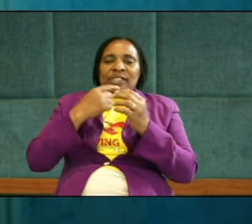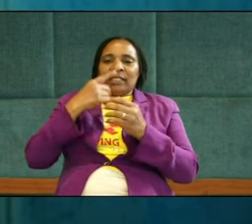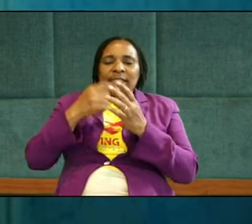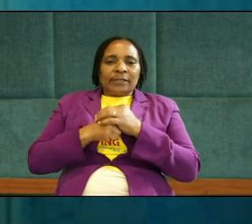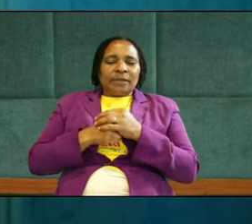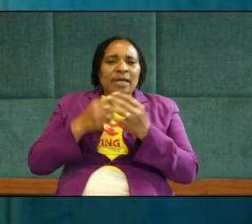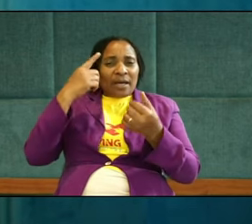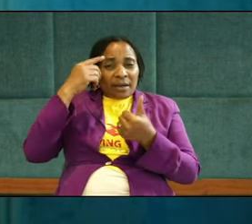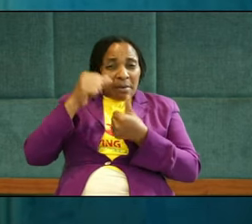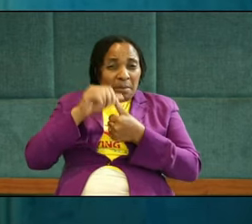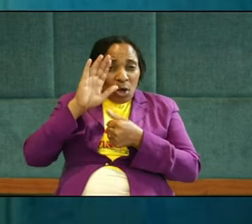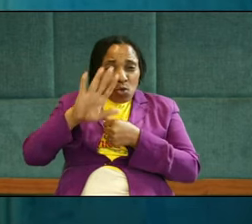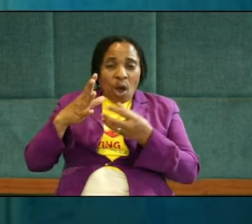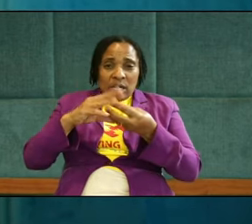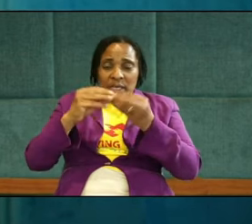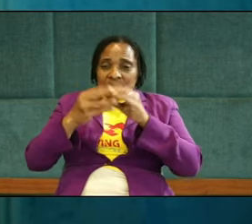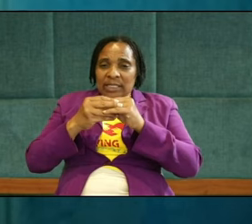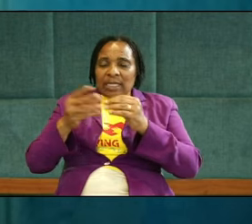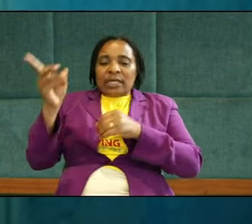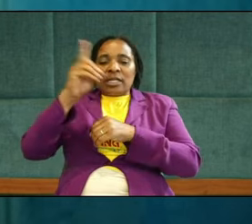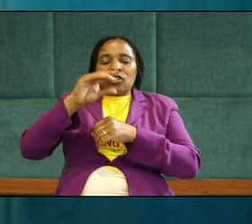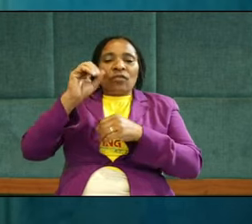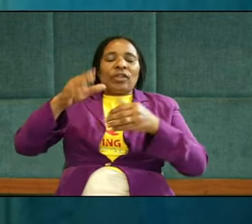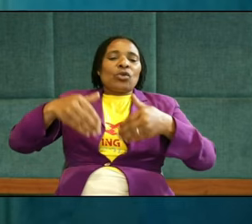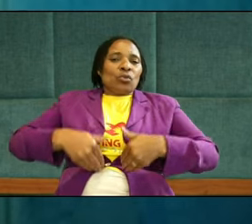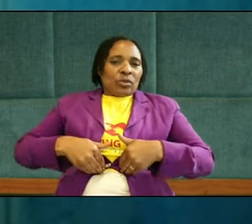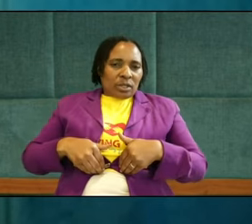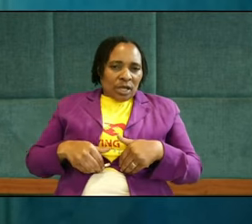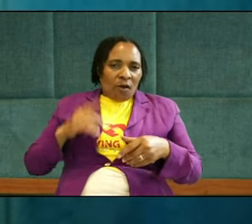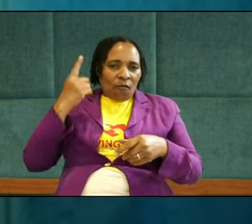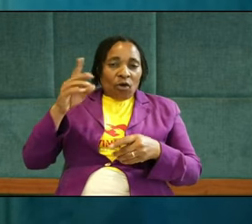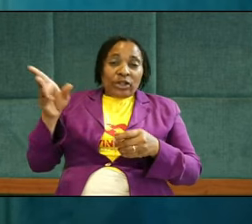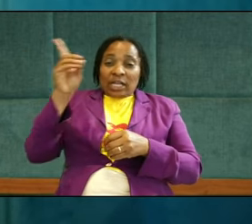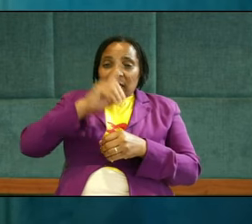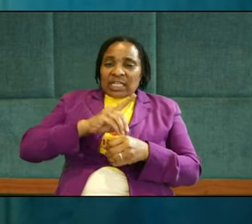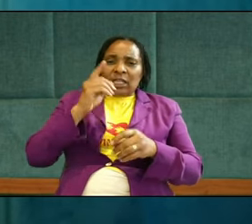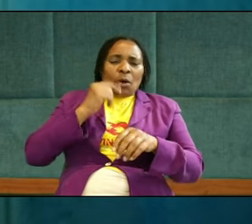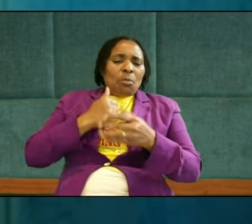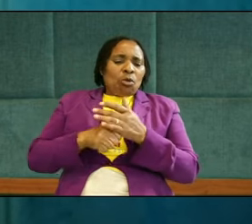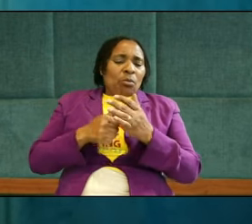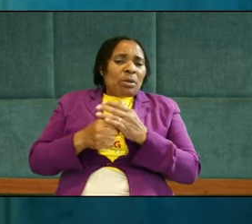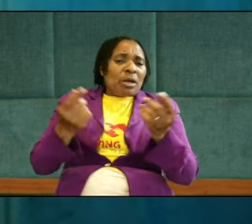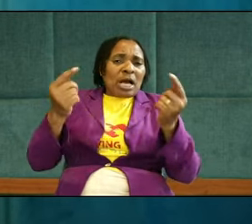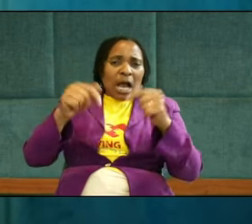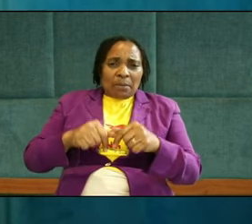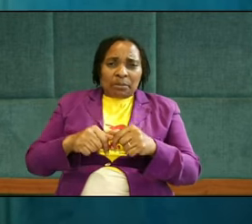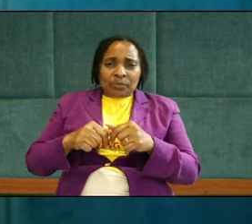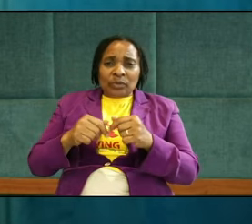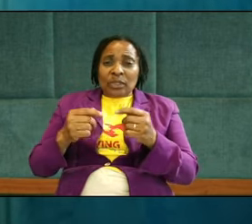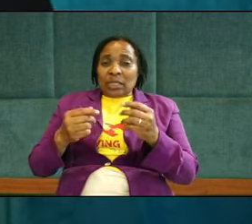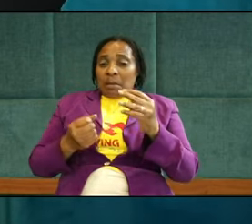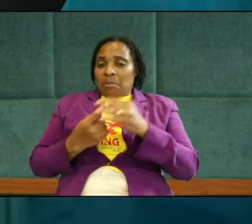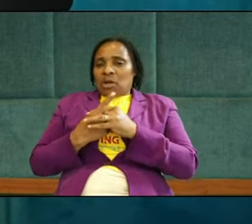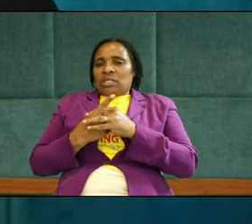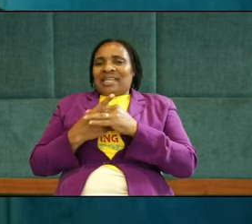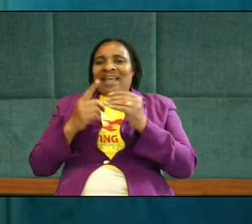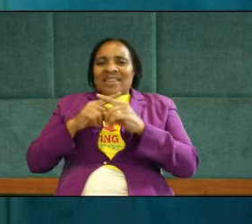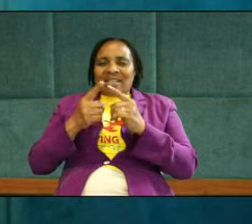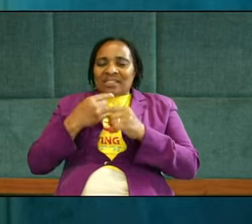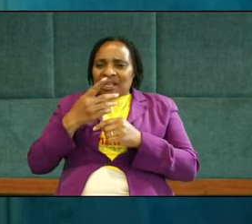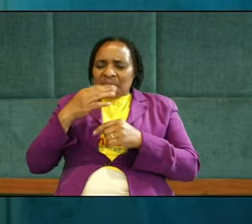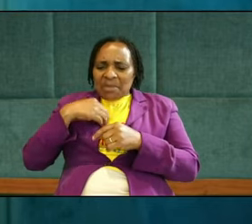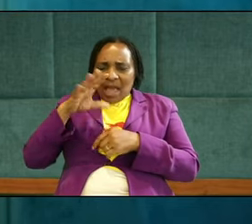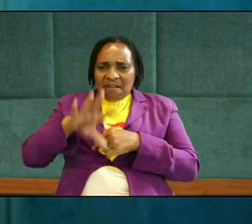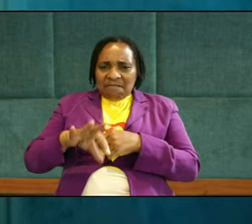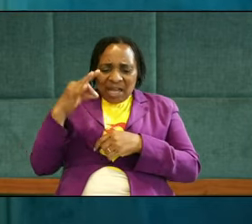says, remember your Creator in the days of your youth, before the days of trouble come and the years approach, when you will say, I find no